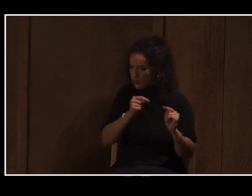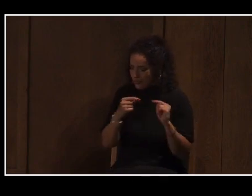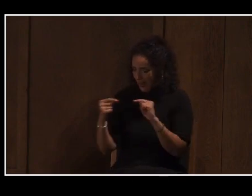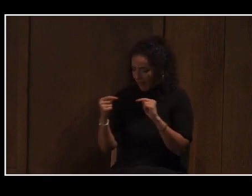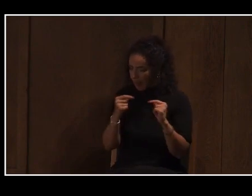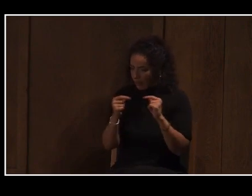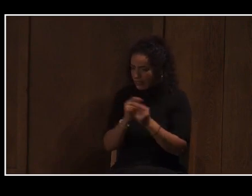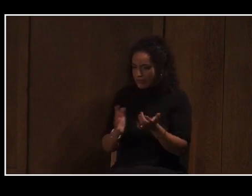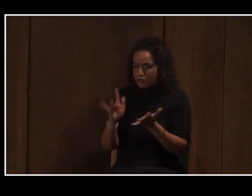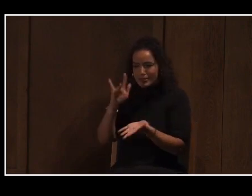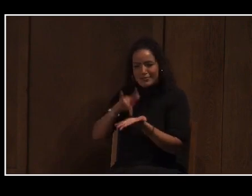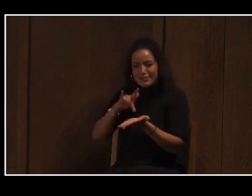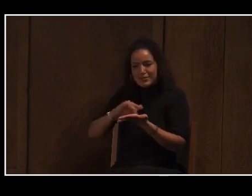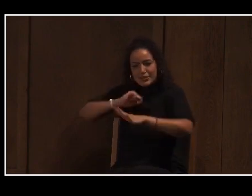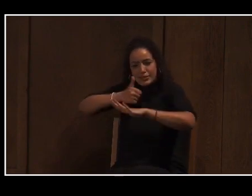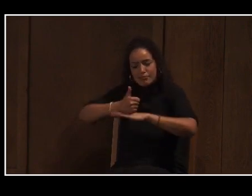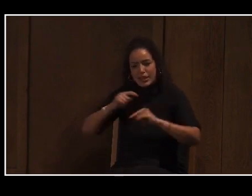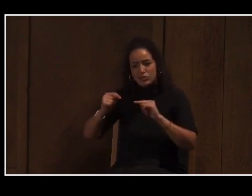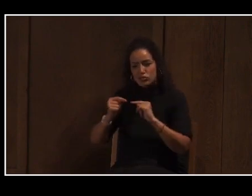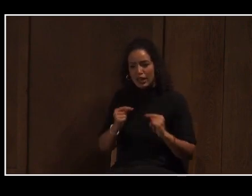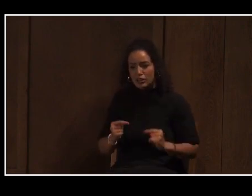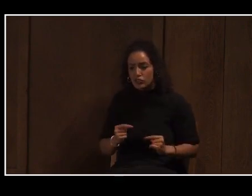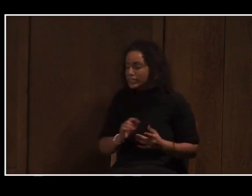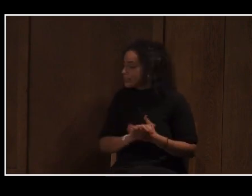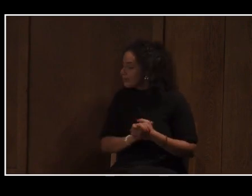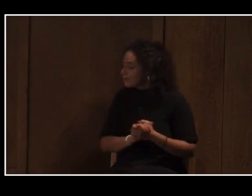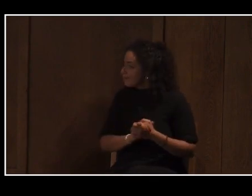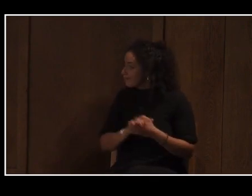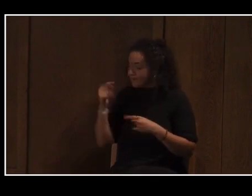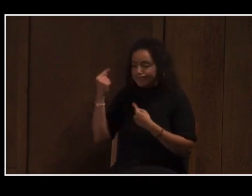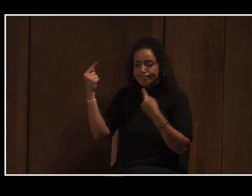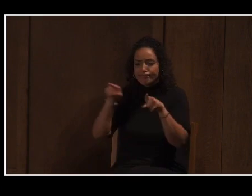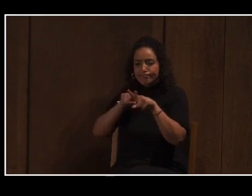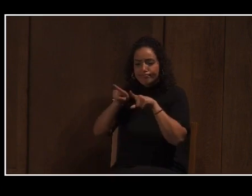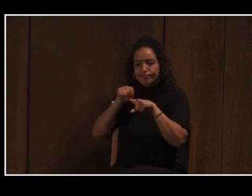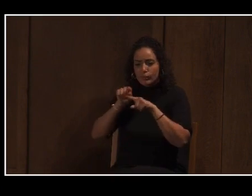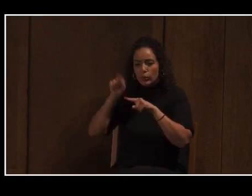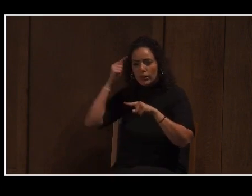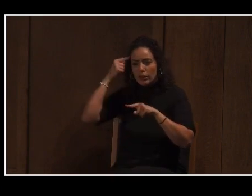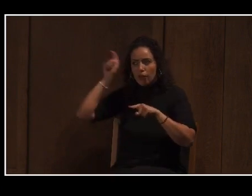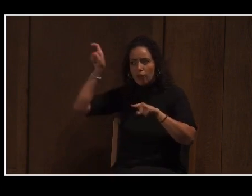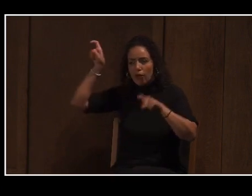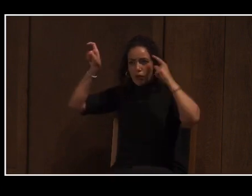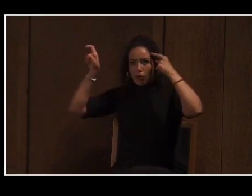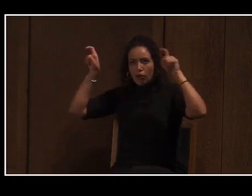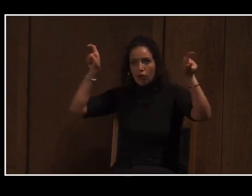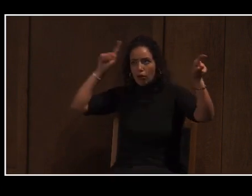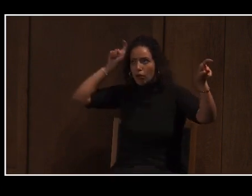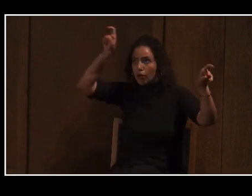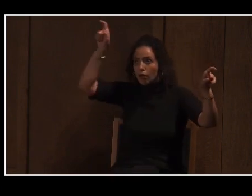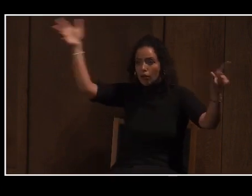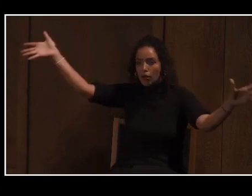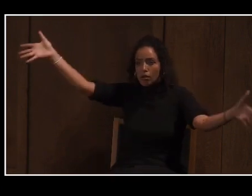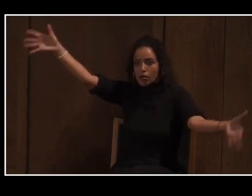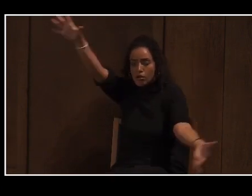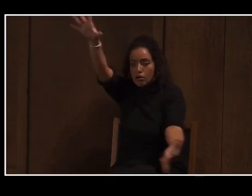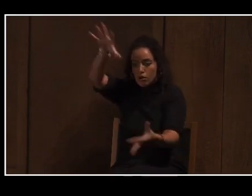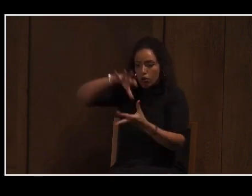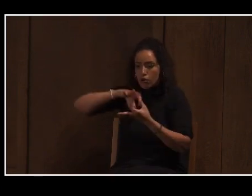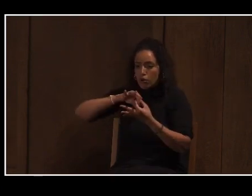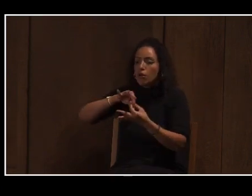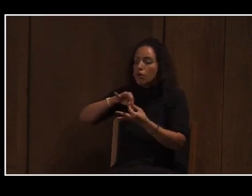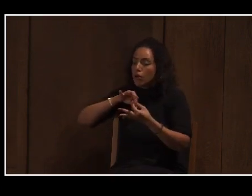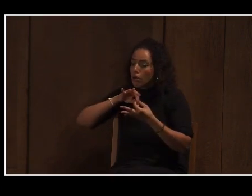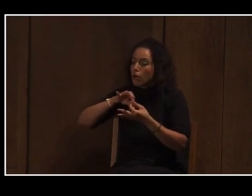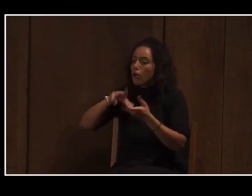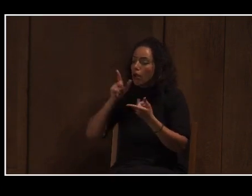saying before, somehow we need to join all these dots together. As a director, Gabriella, you've headed a highly transdisciplinary